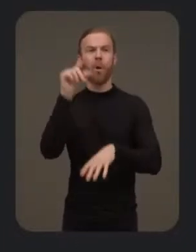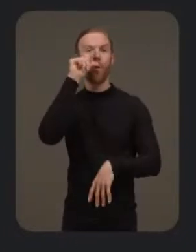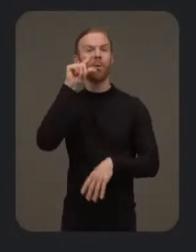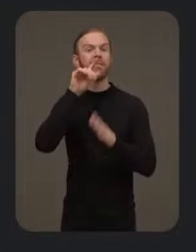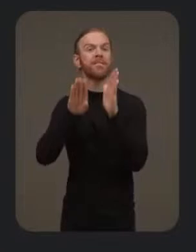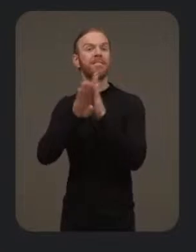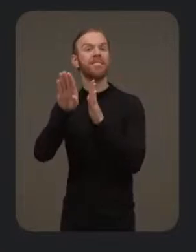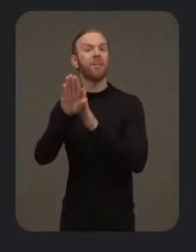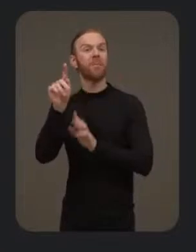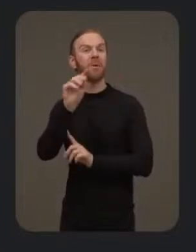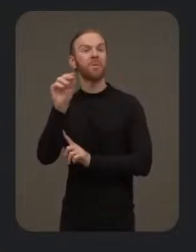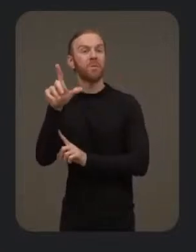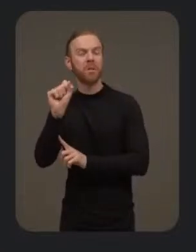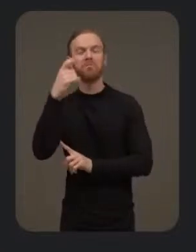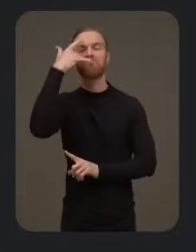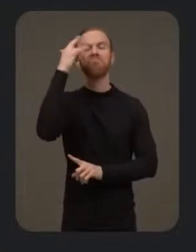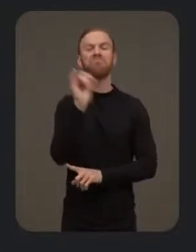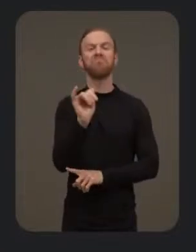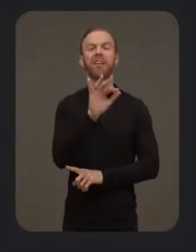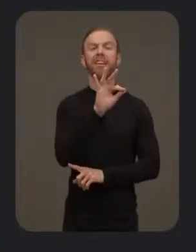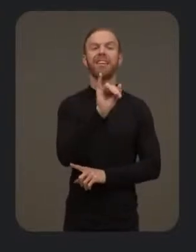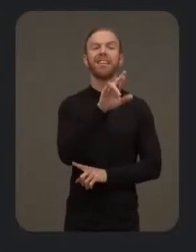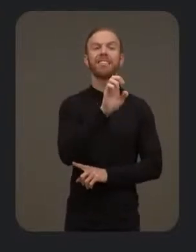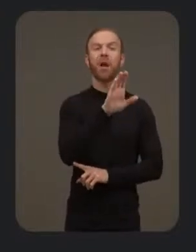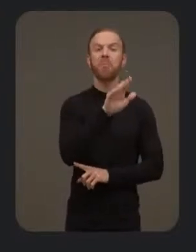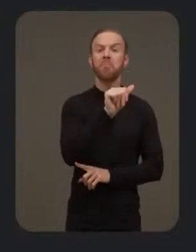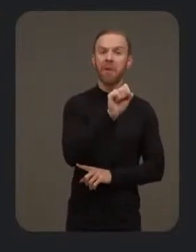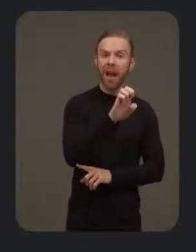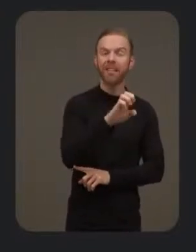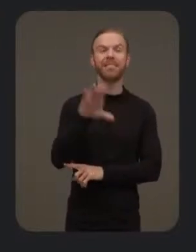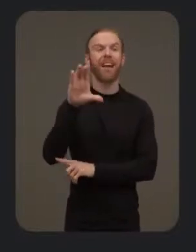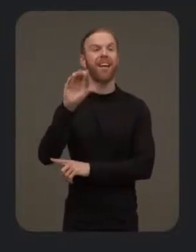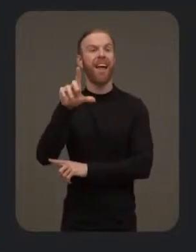Google developer tools like Firebase and Colab.